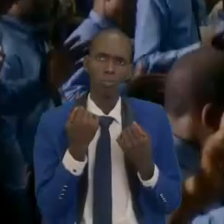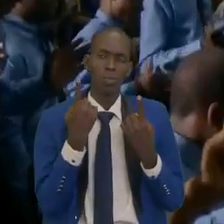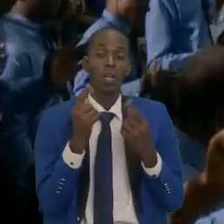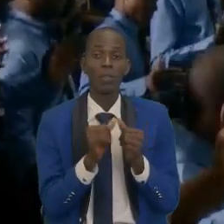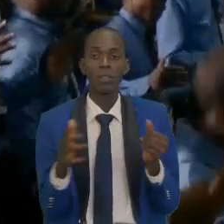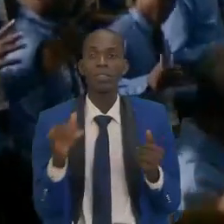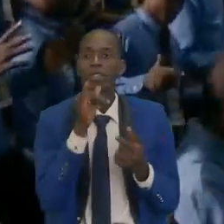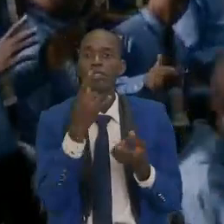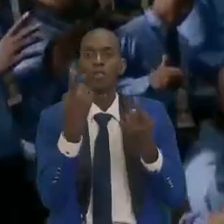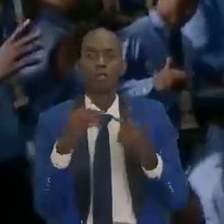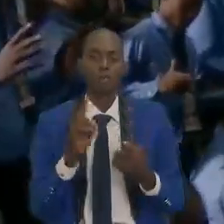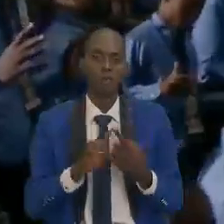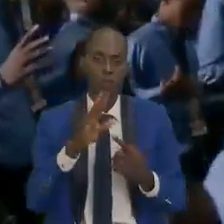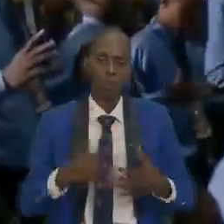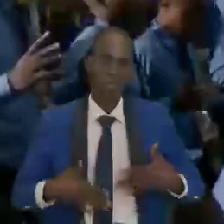life